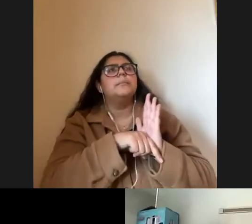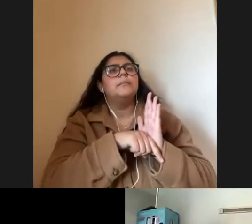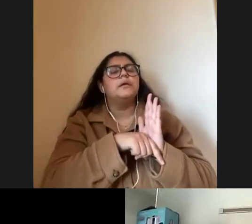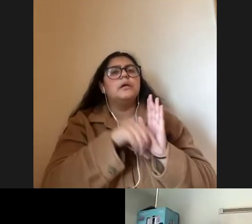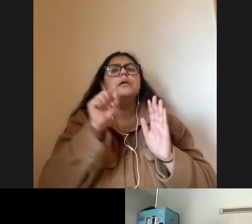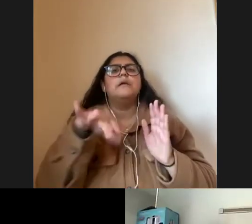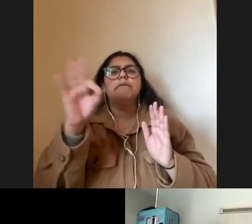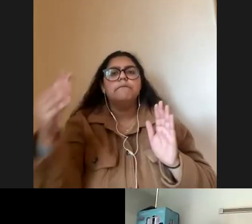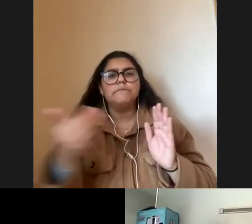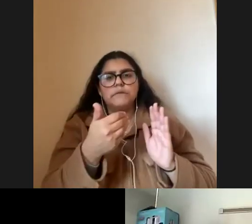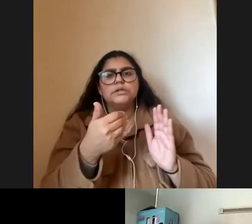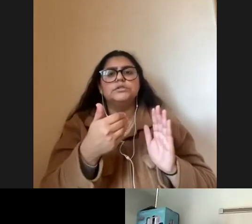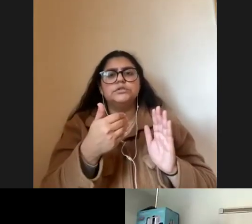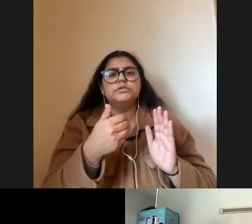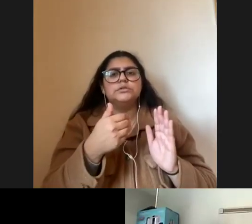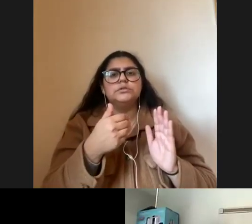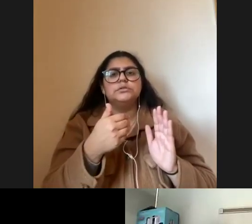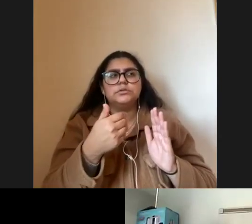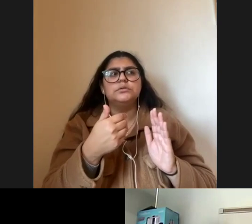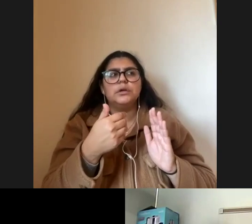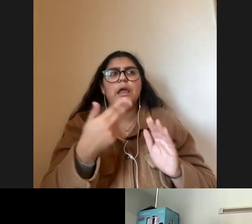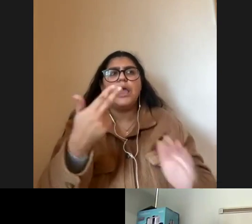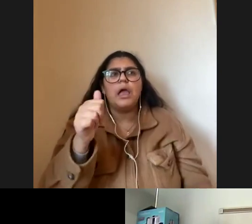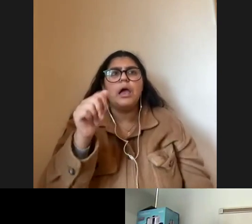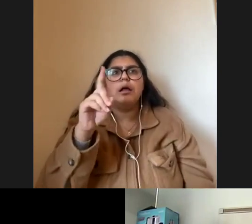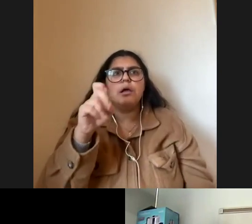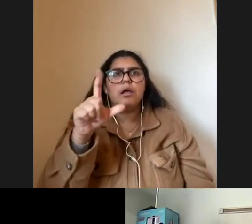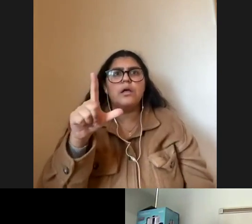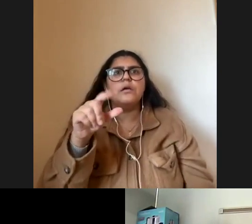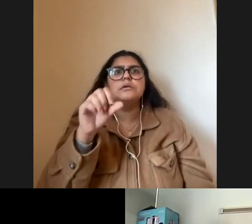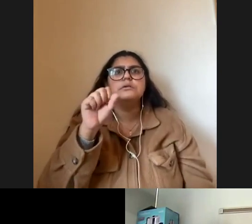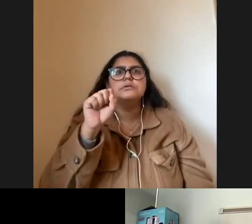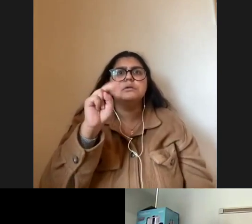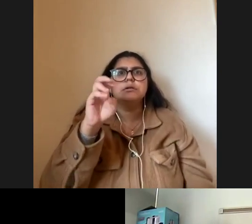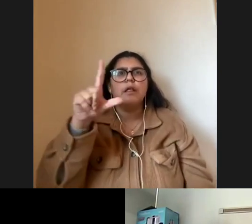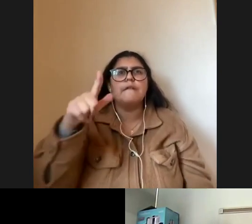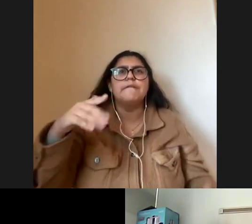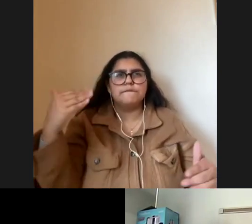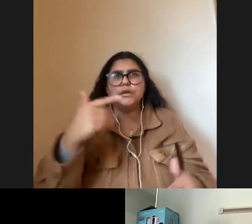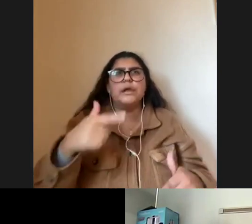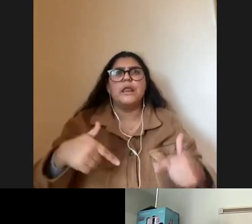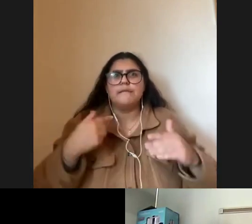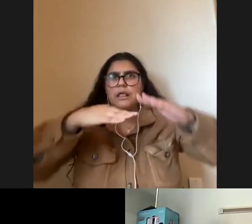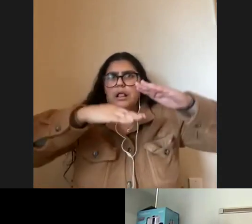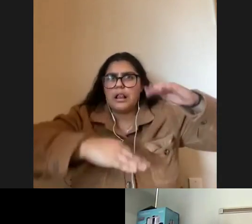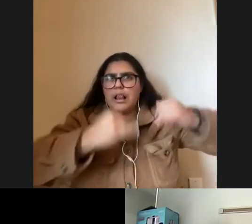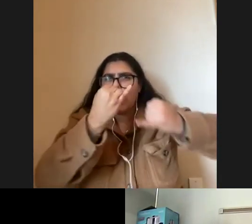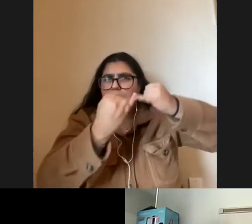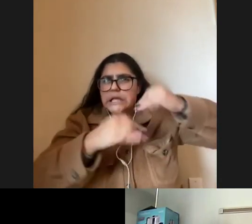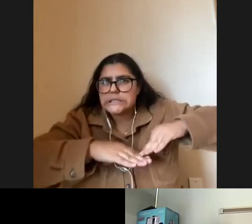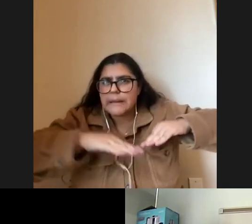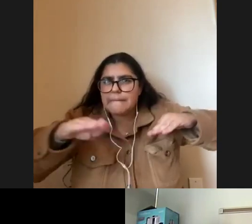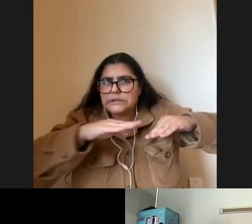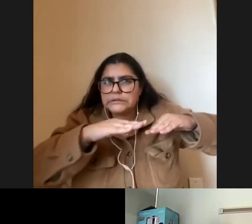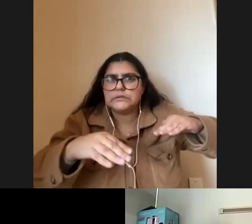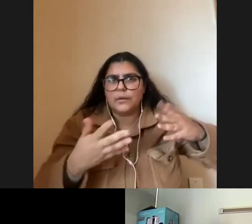fish. The deepest recorded fish is the Hadal snailfish. And I don't remember the exact depth, but you can find fish well over a mile deep. So they get